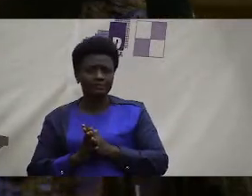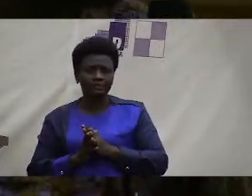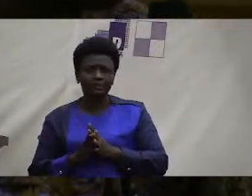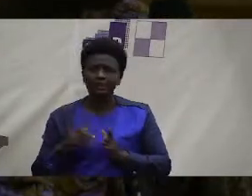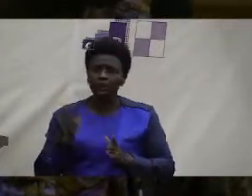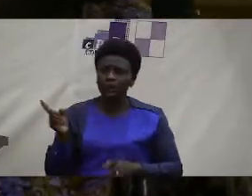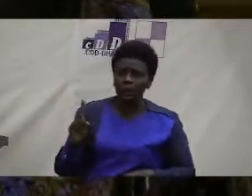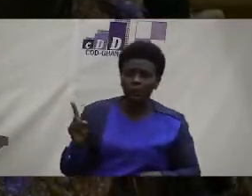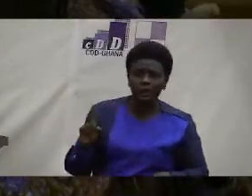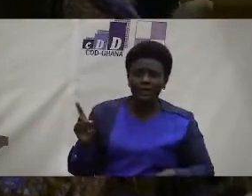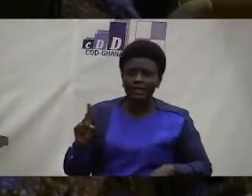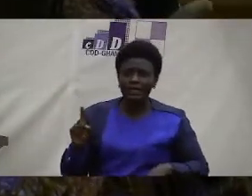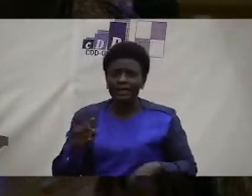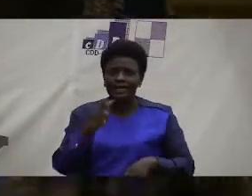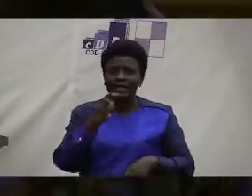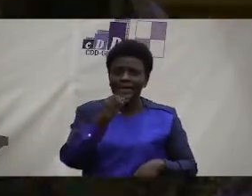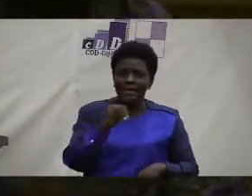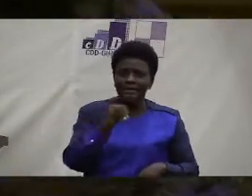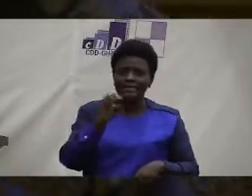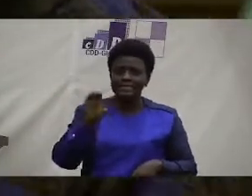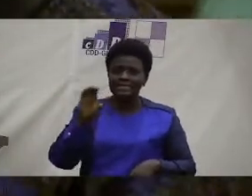Where's NCCE?